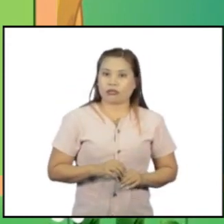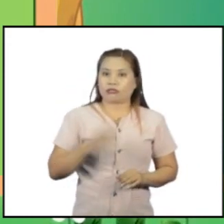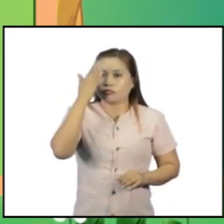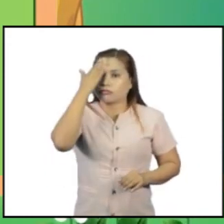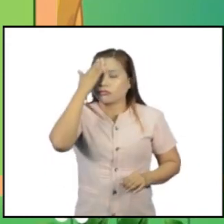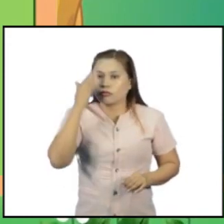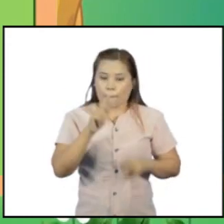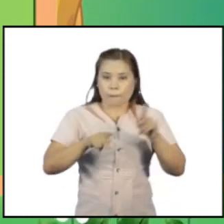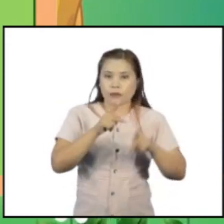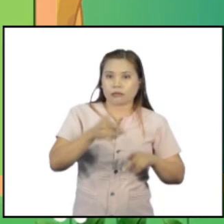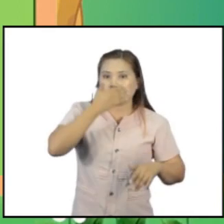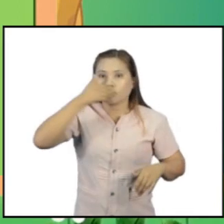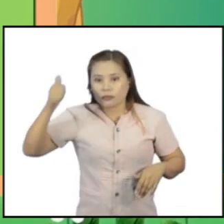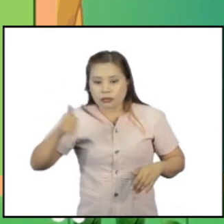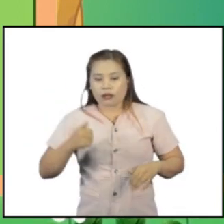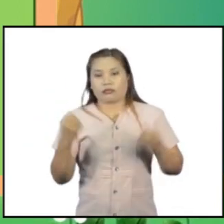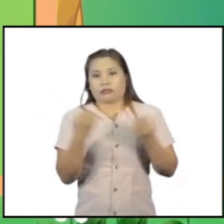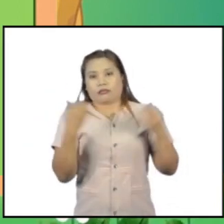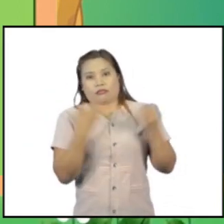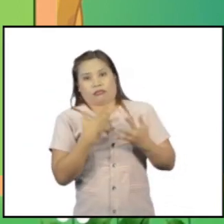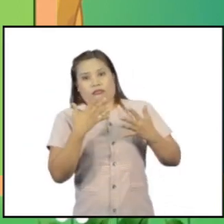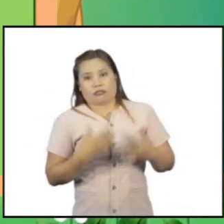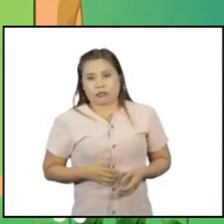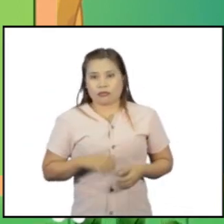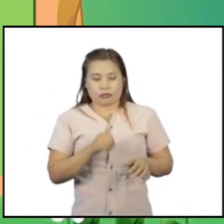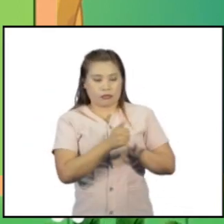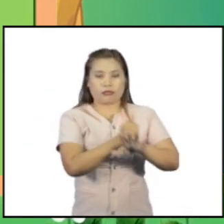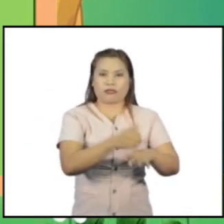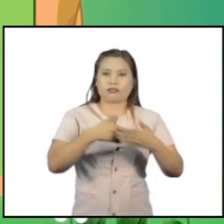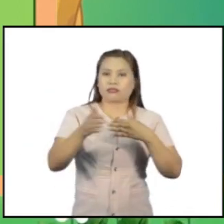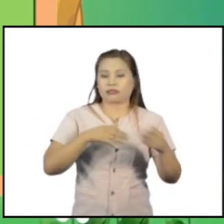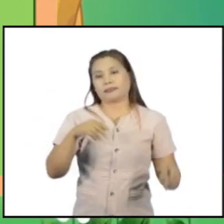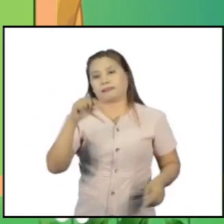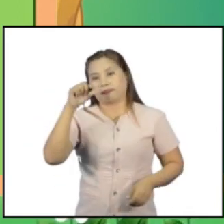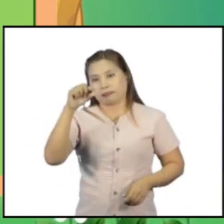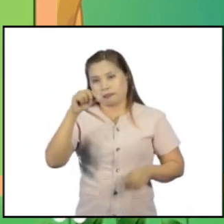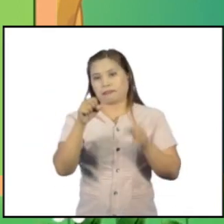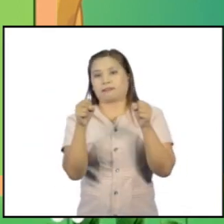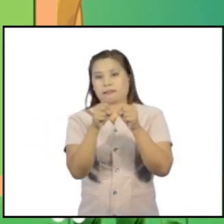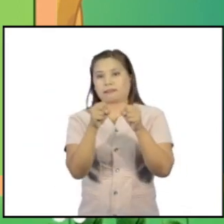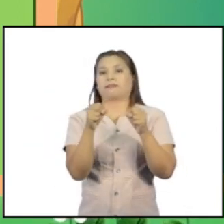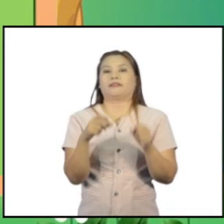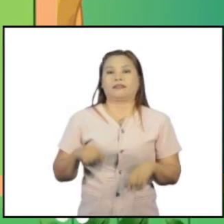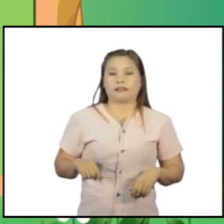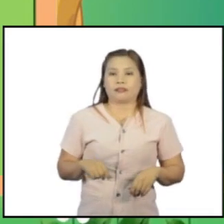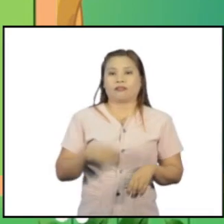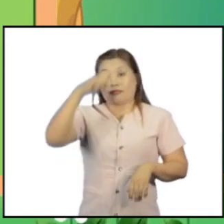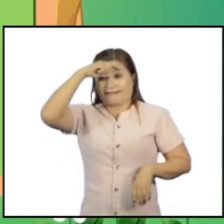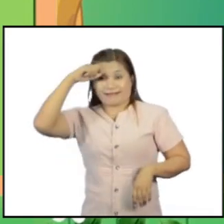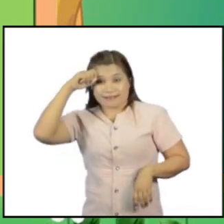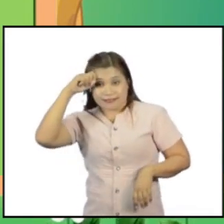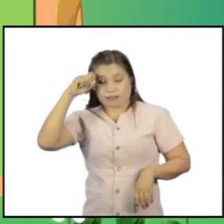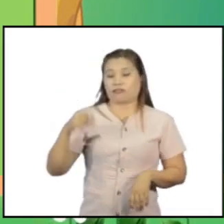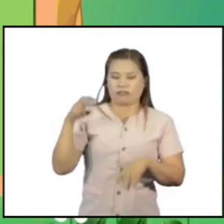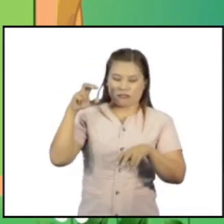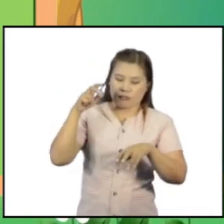knew that most people are scared of the ants, despite its small size, because